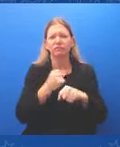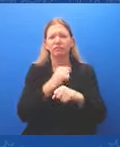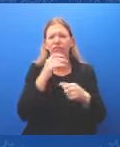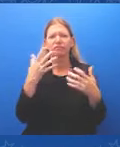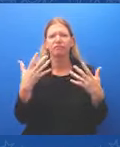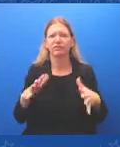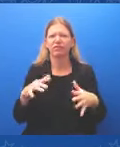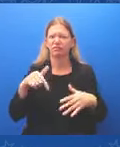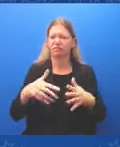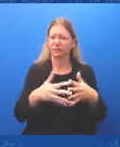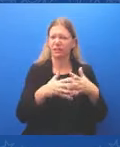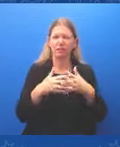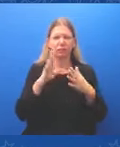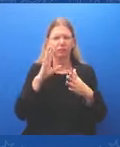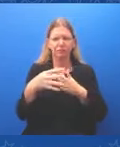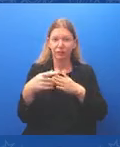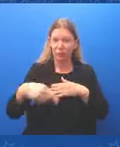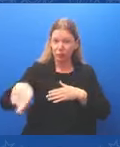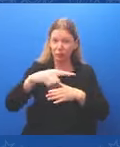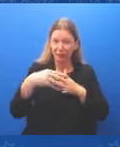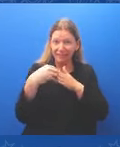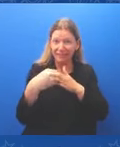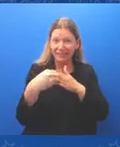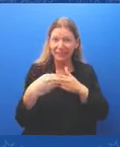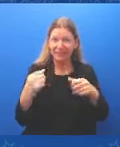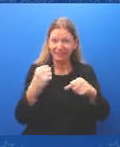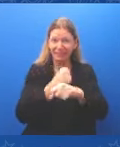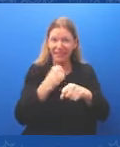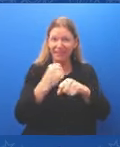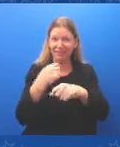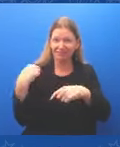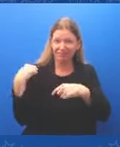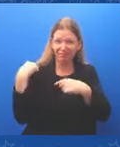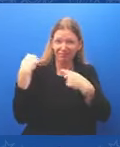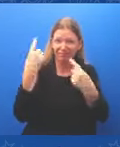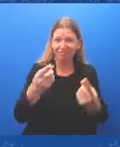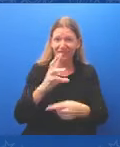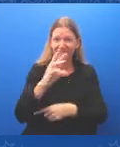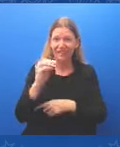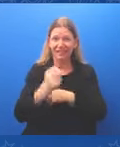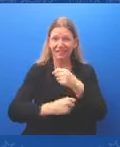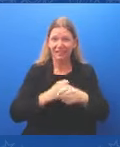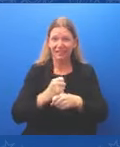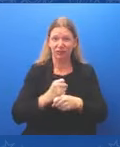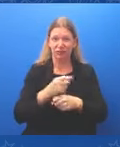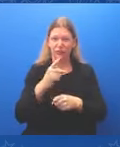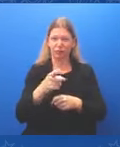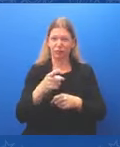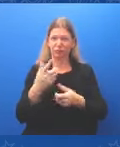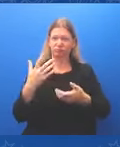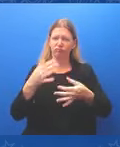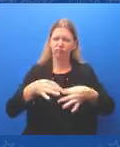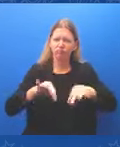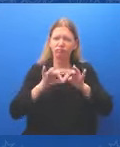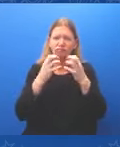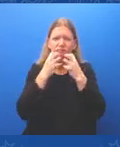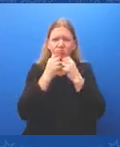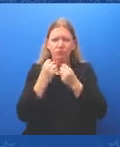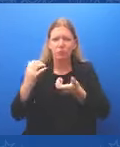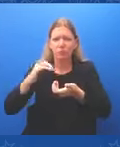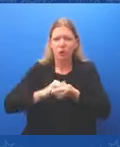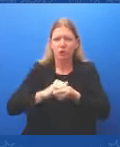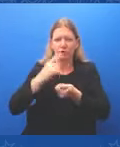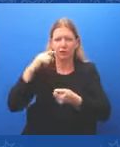to this administration for helping us bring and protect the right to vote, to chart new pathways to further equal opportunity in